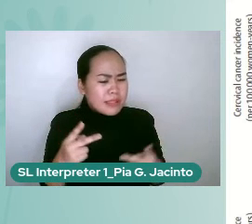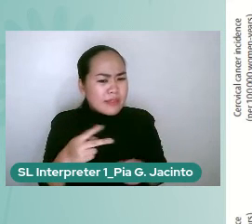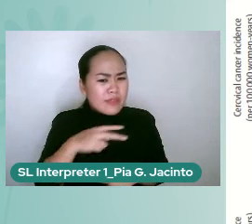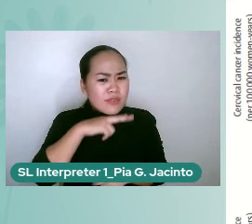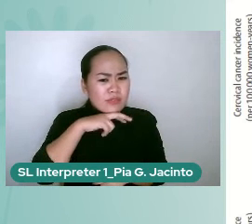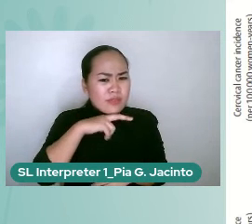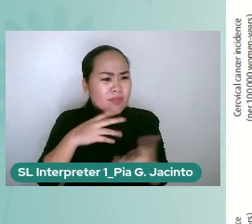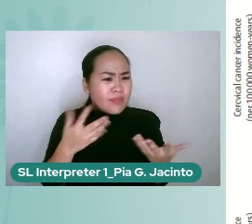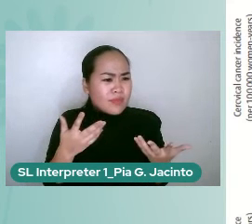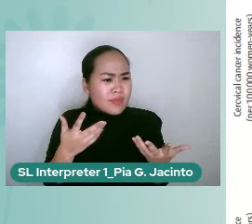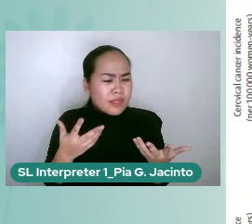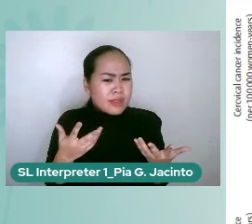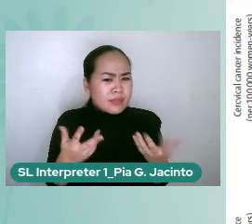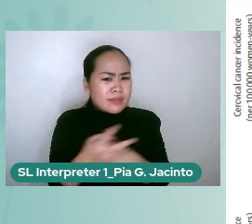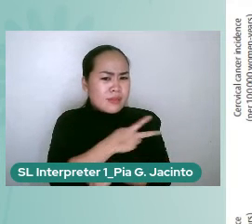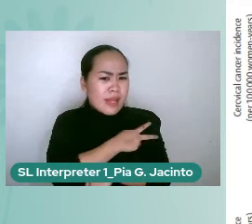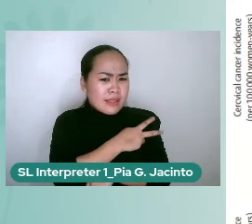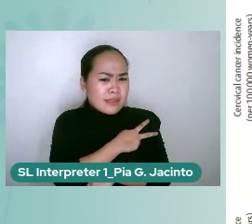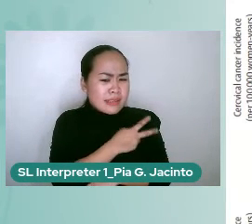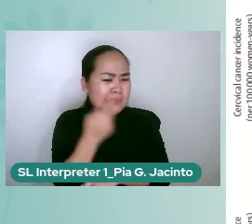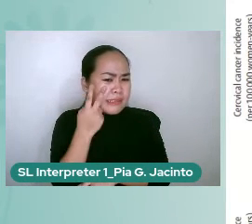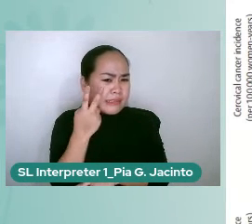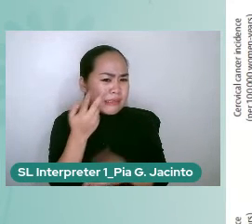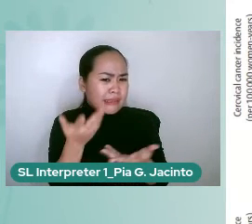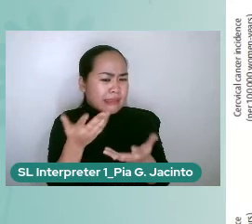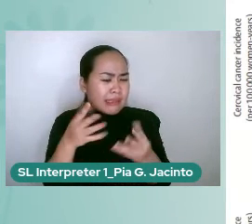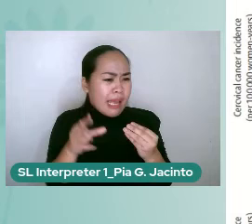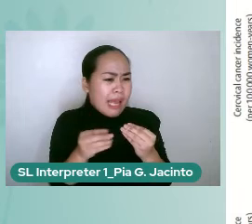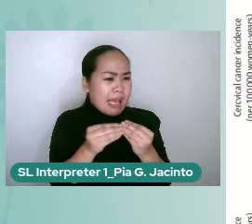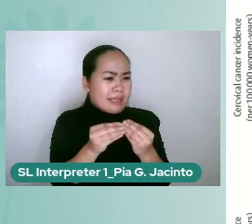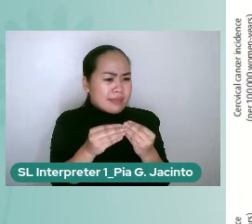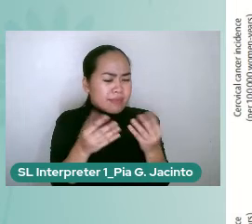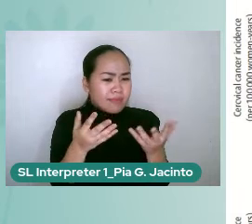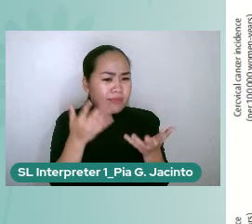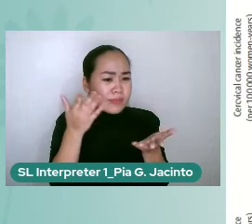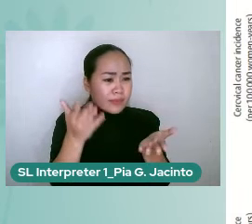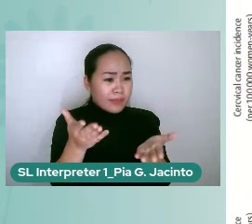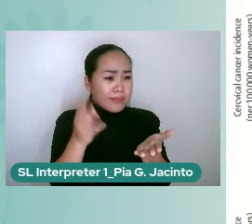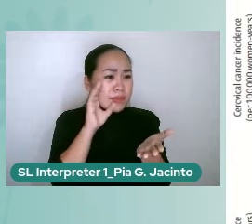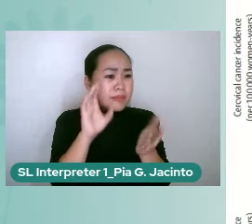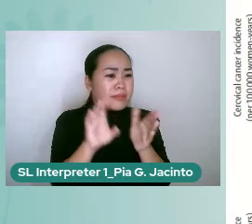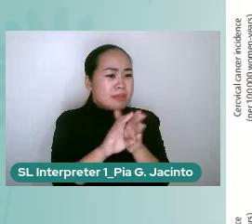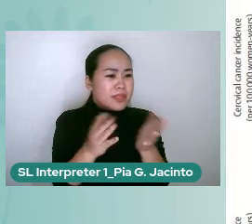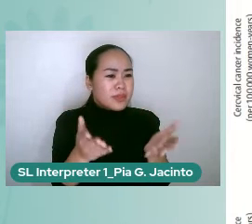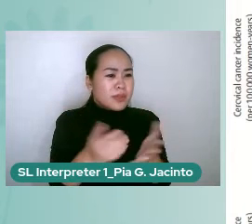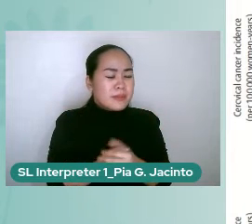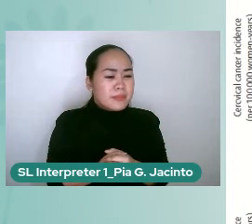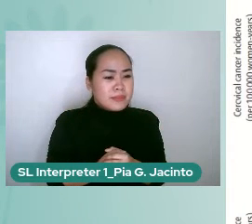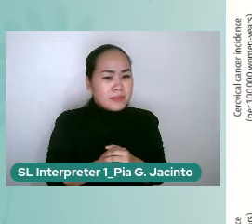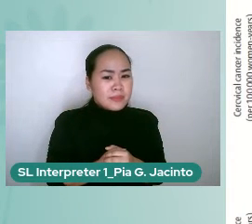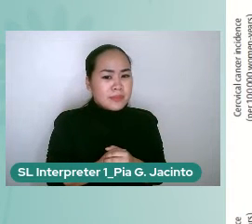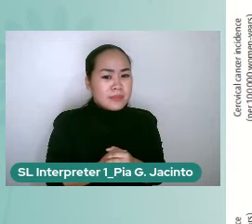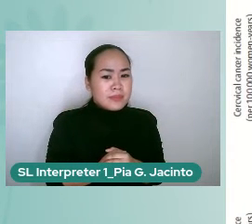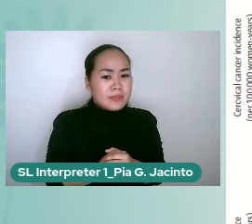we can save an additional number of lives, 14 million lives in the next century. And